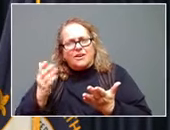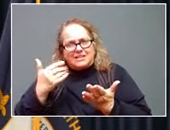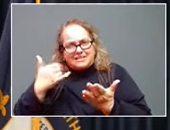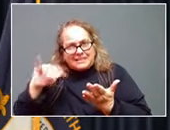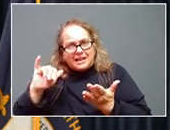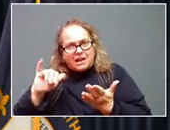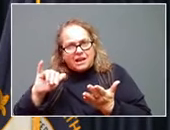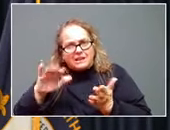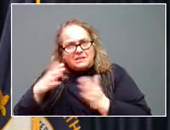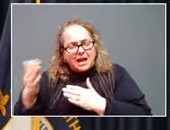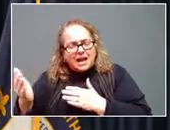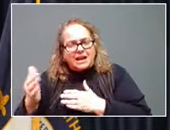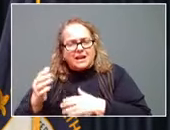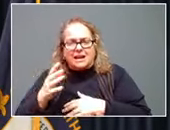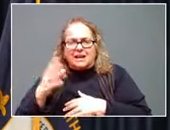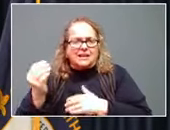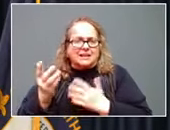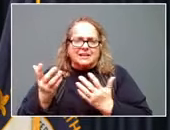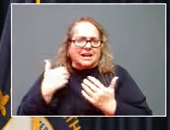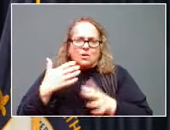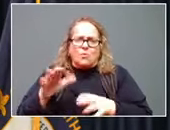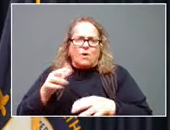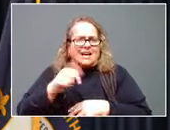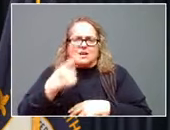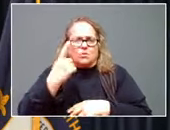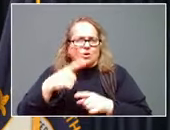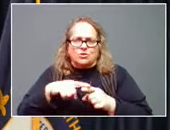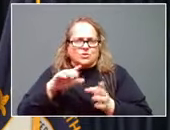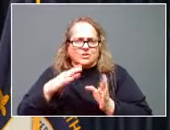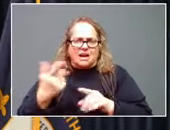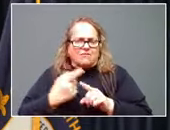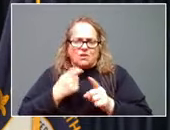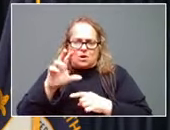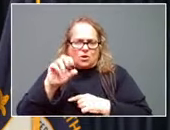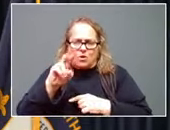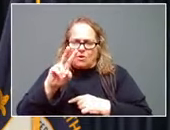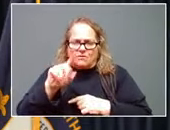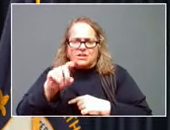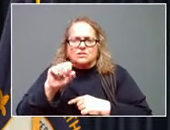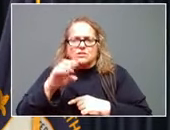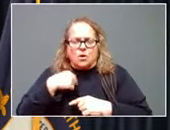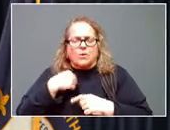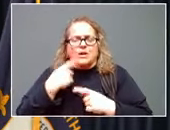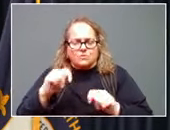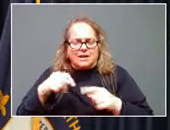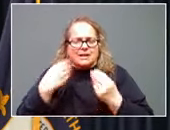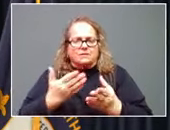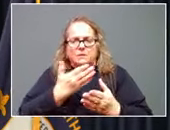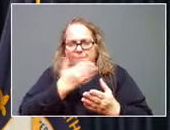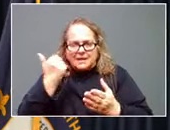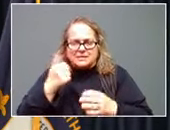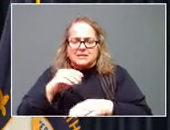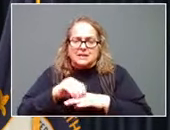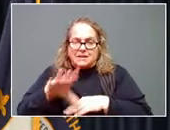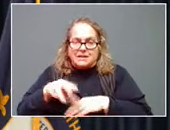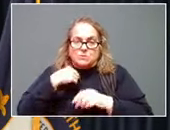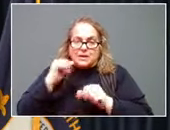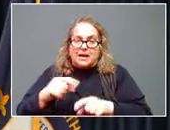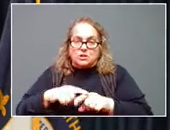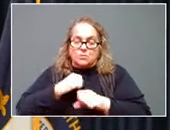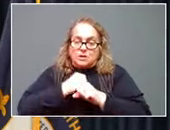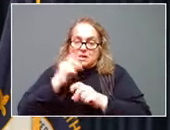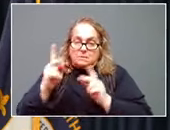And I don't want anybody to pass away from COVID. So we're going to still give the best advice we can to protect people. But I do